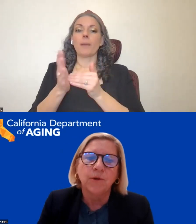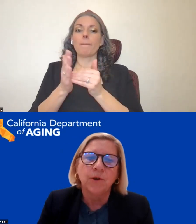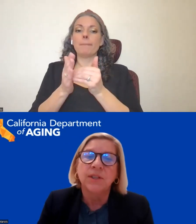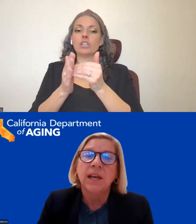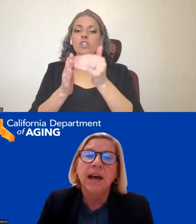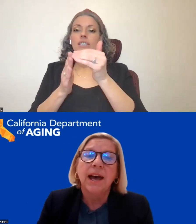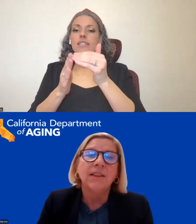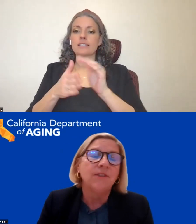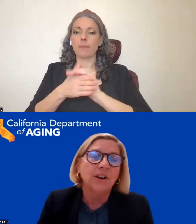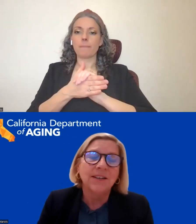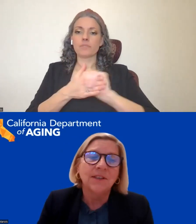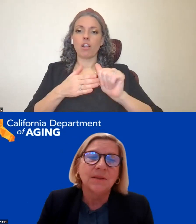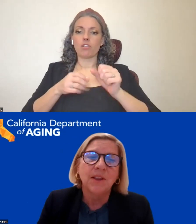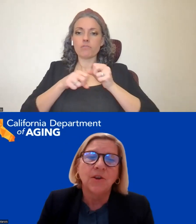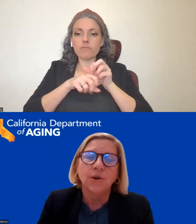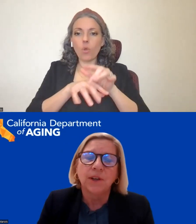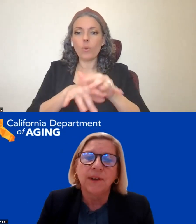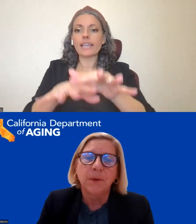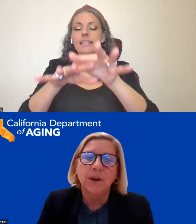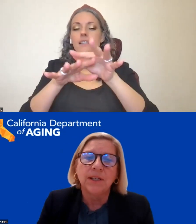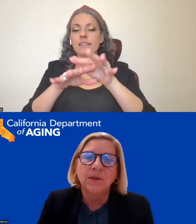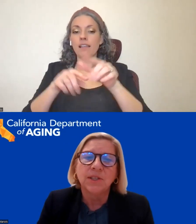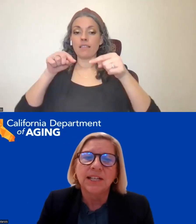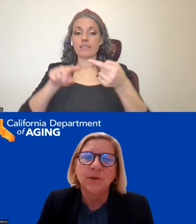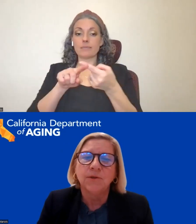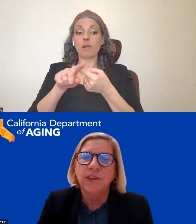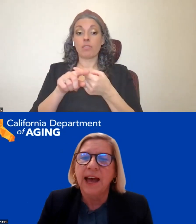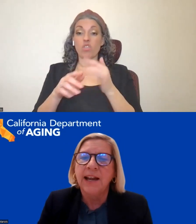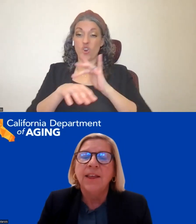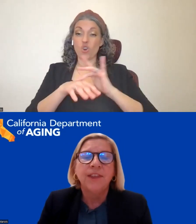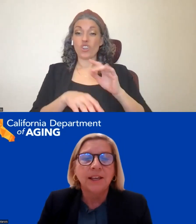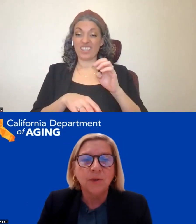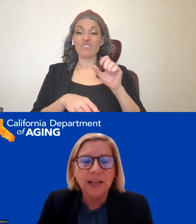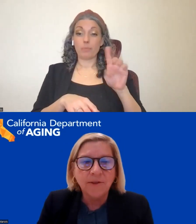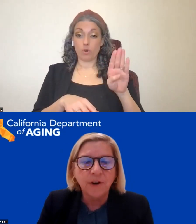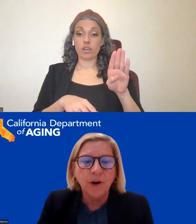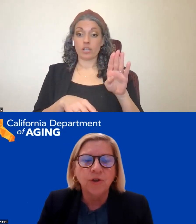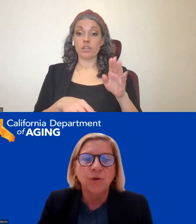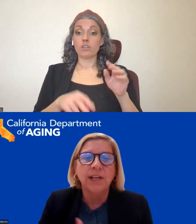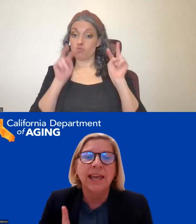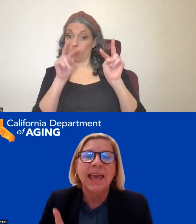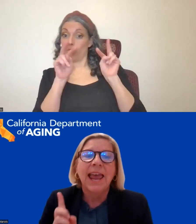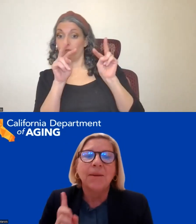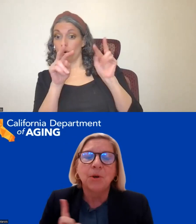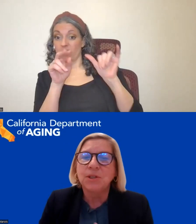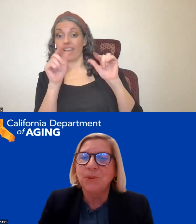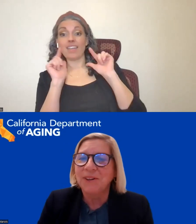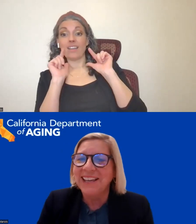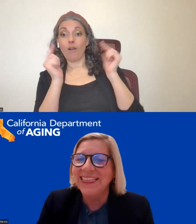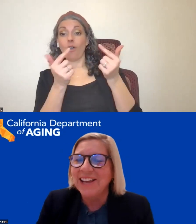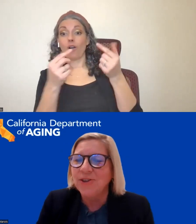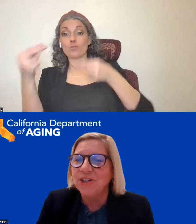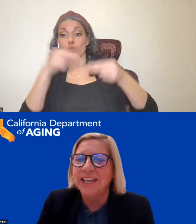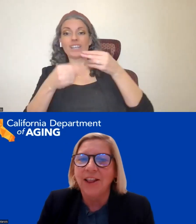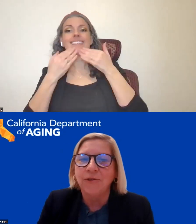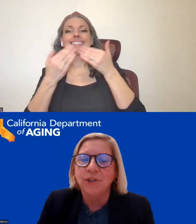to the workforce at the very end of this month or early February. So stay tuned for that. Thank you again for all joining. And most